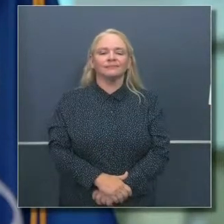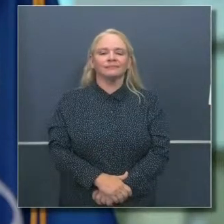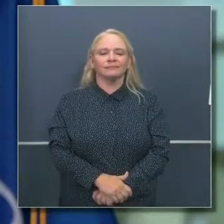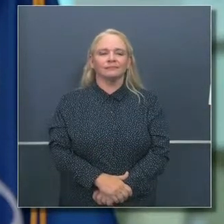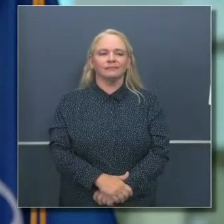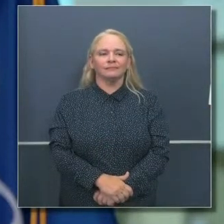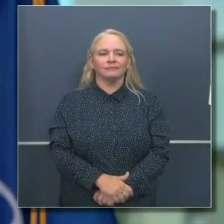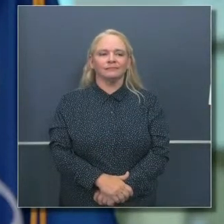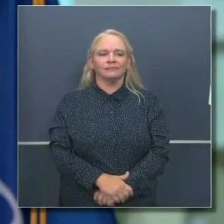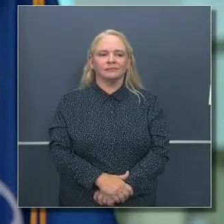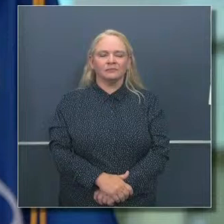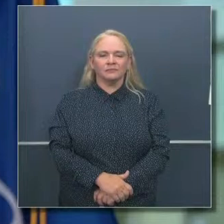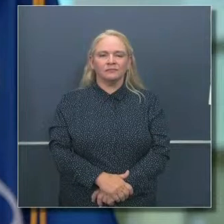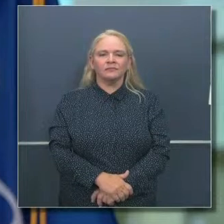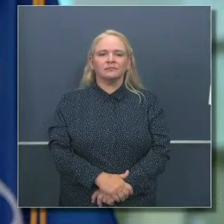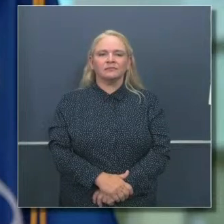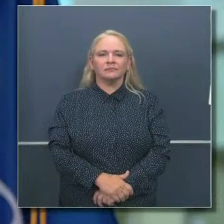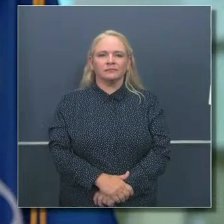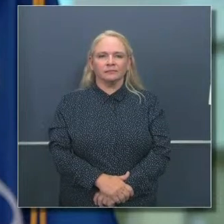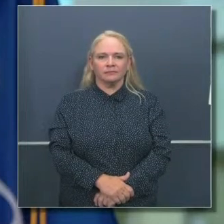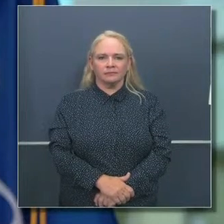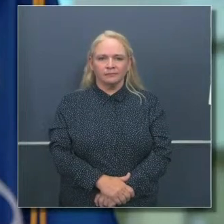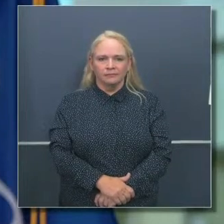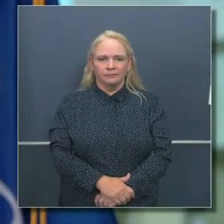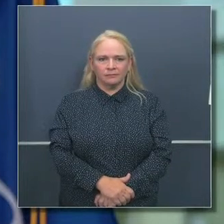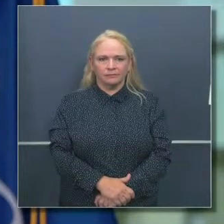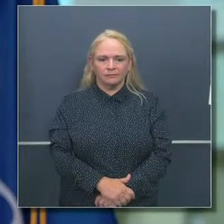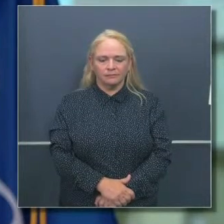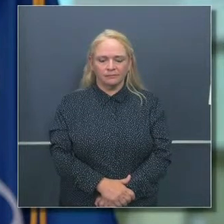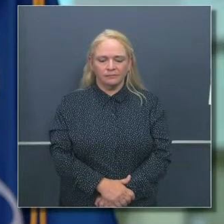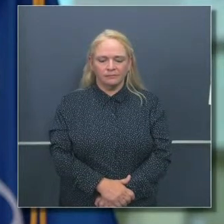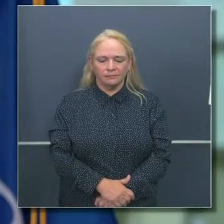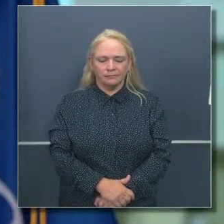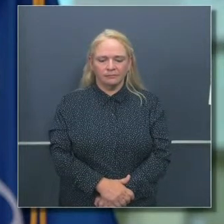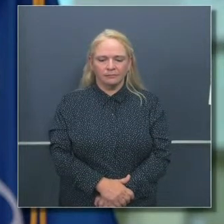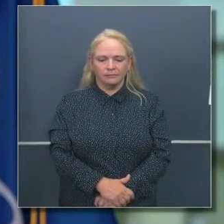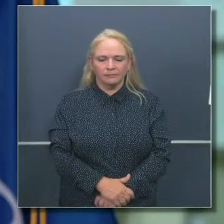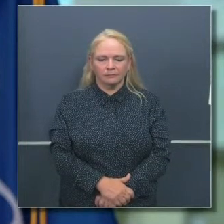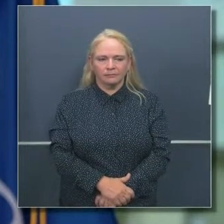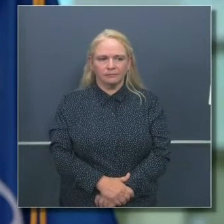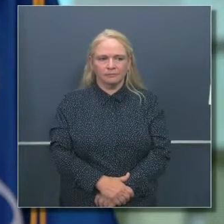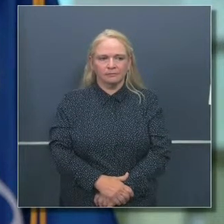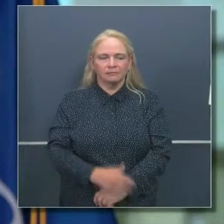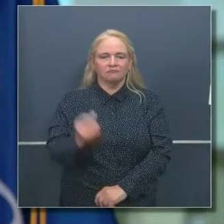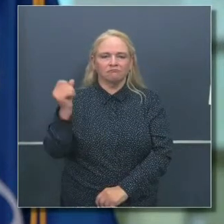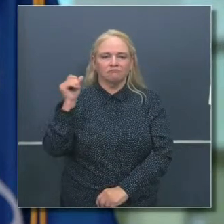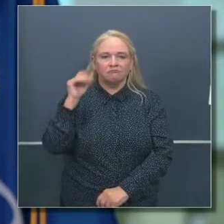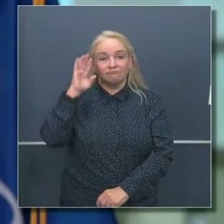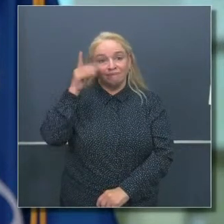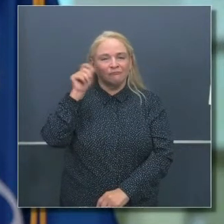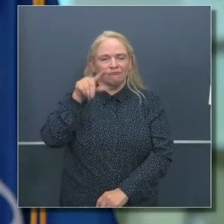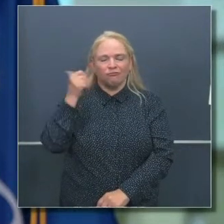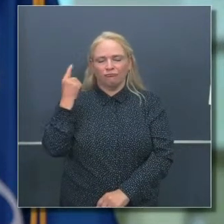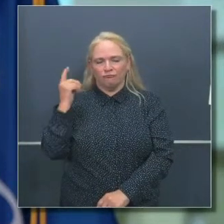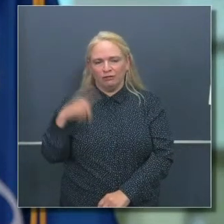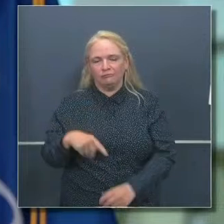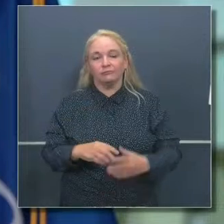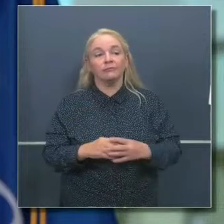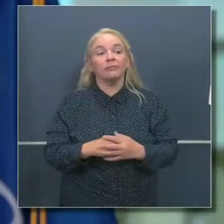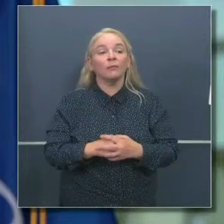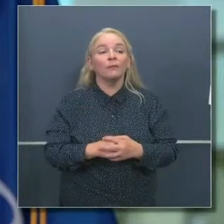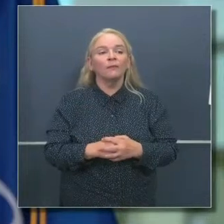Hi, Governor. I wanted to ask about how the new restrictions that